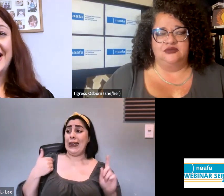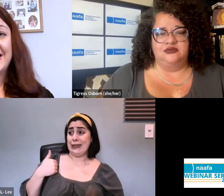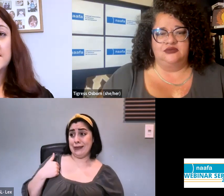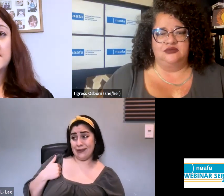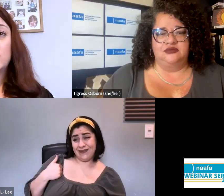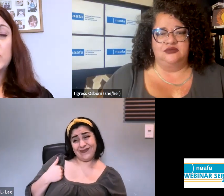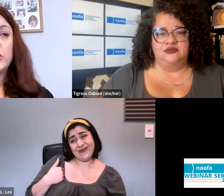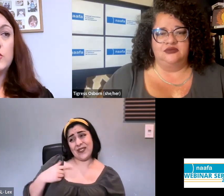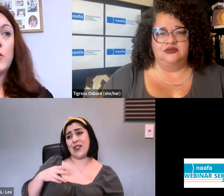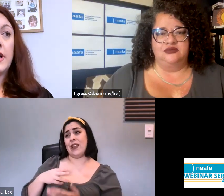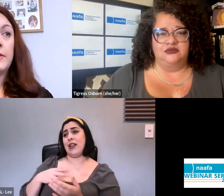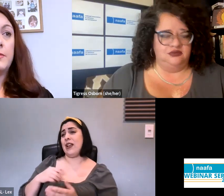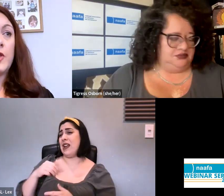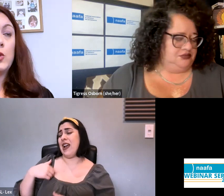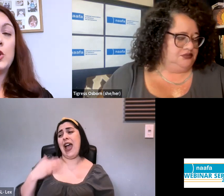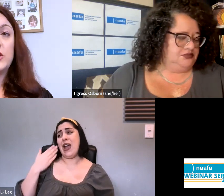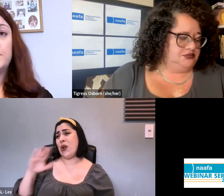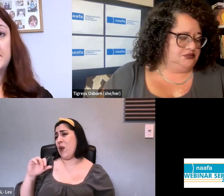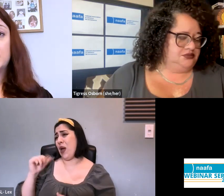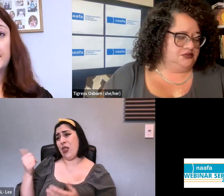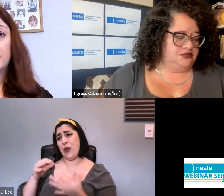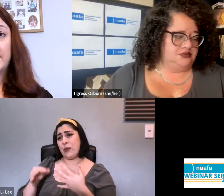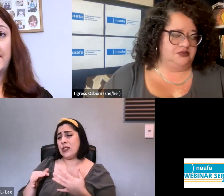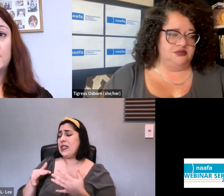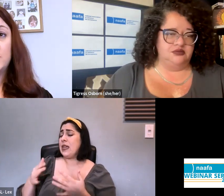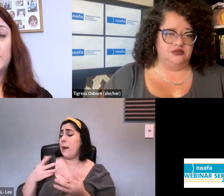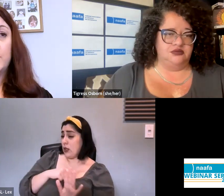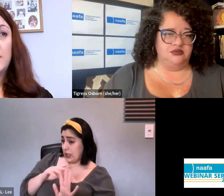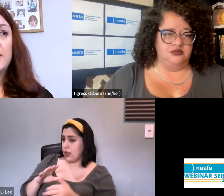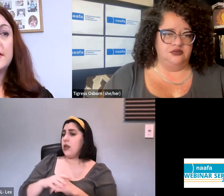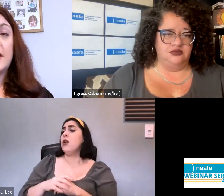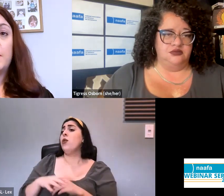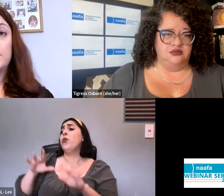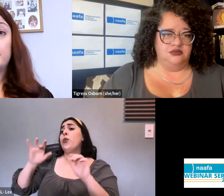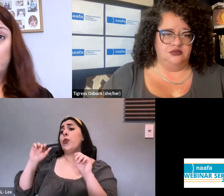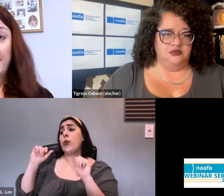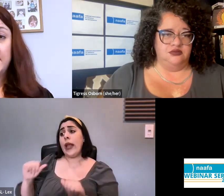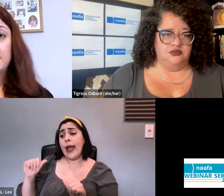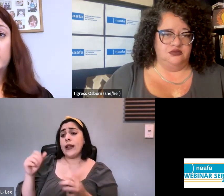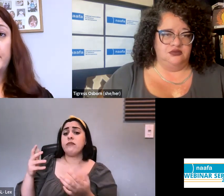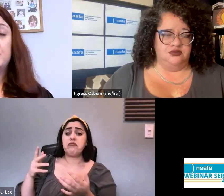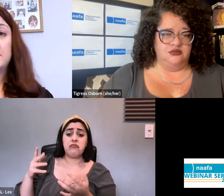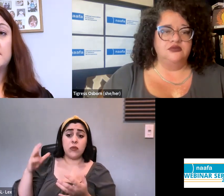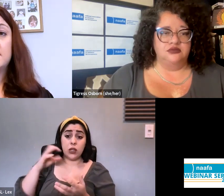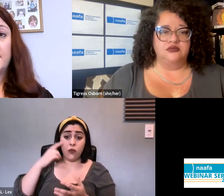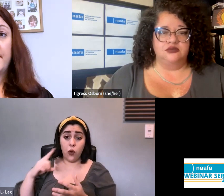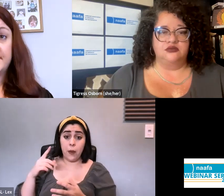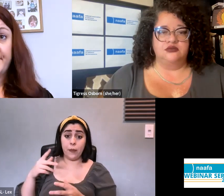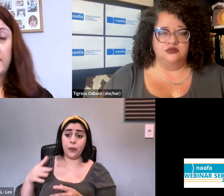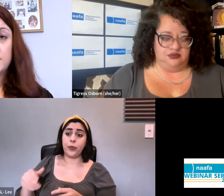of anything else that you could do. You could potentially look into some private